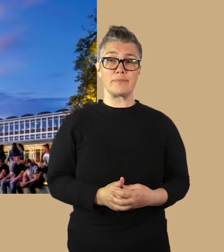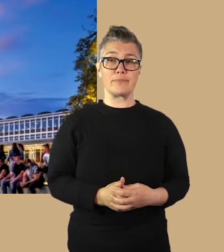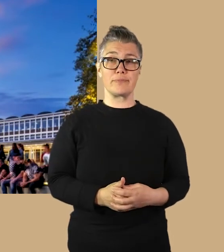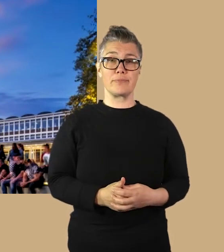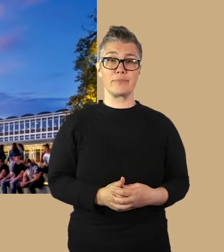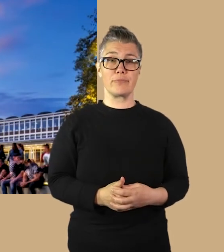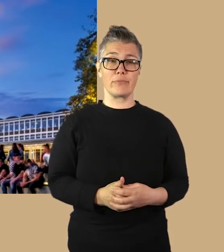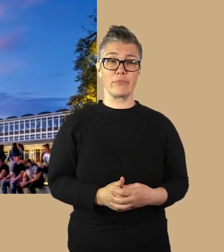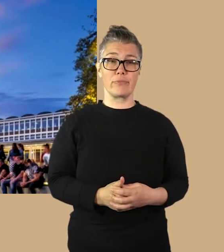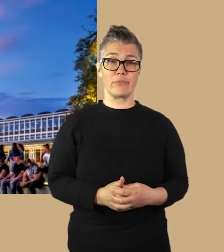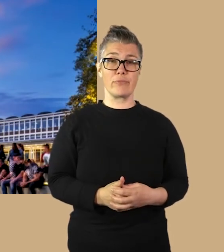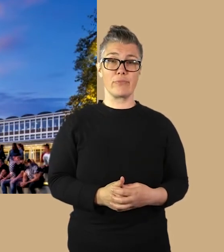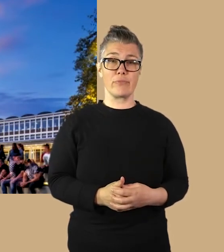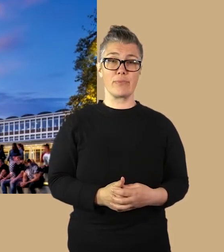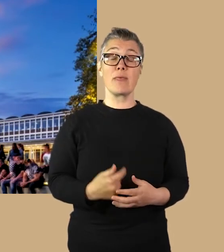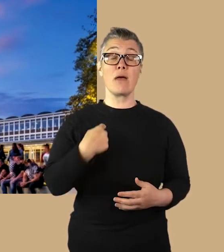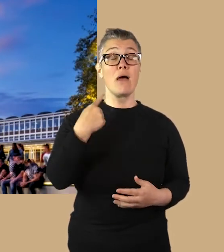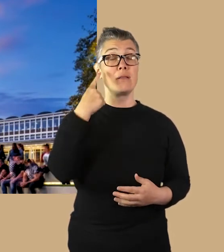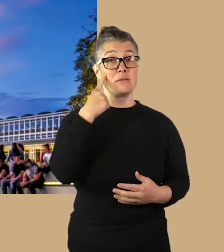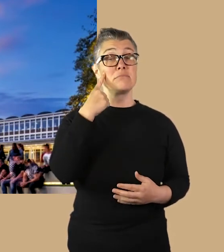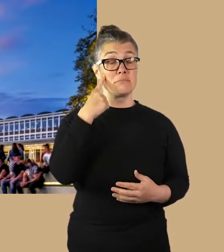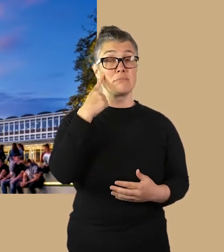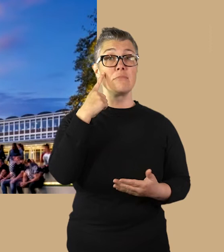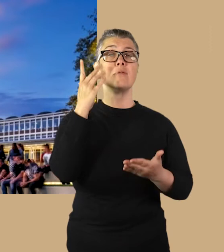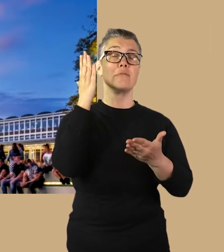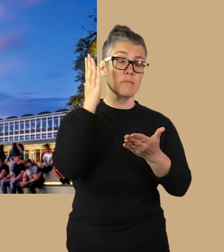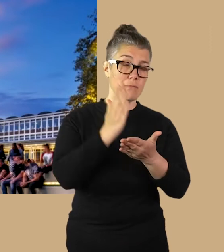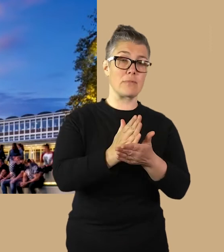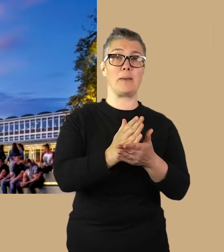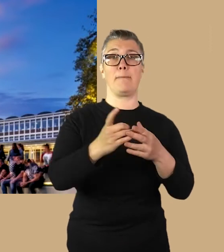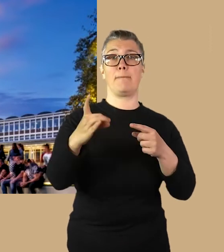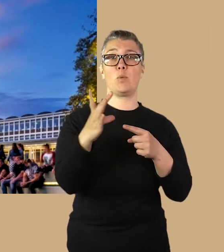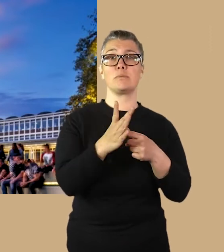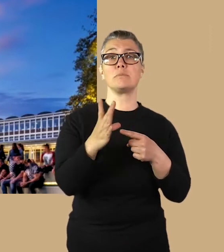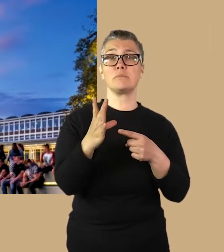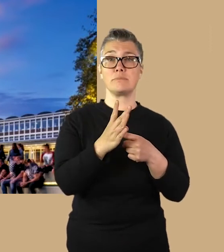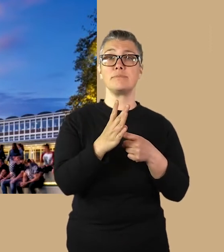I think it is really important that